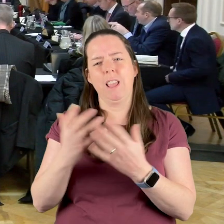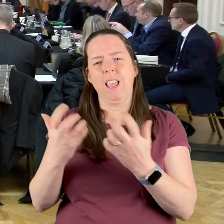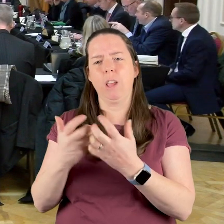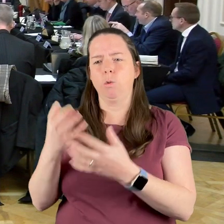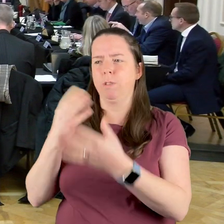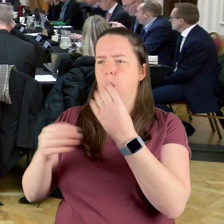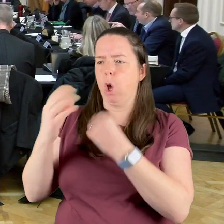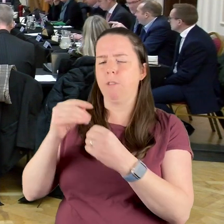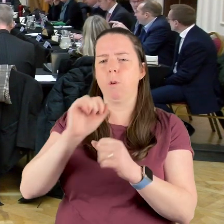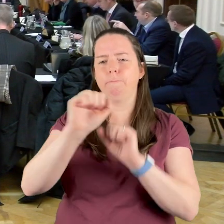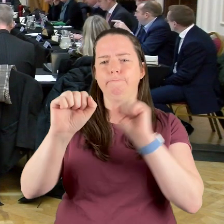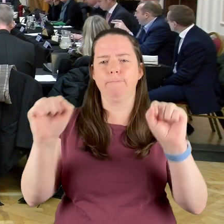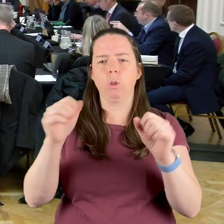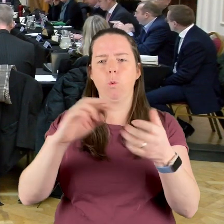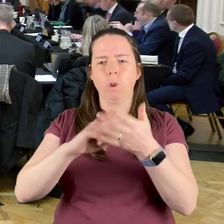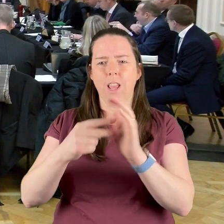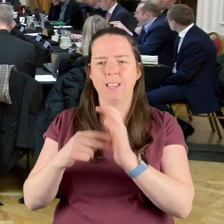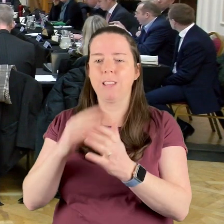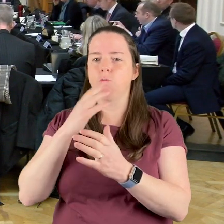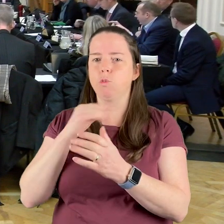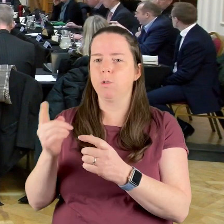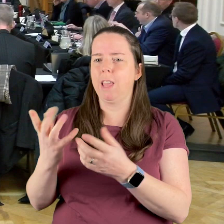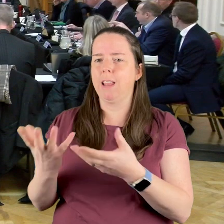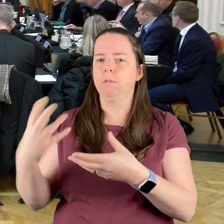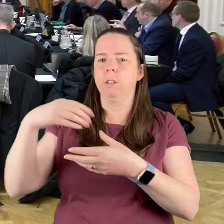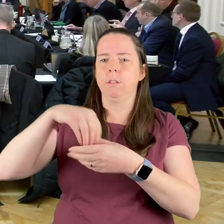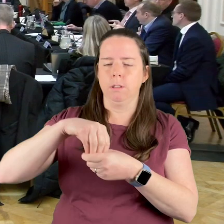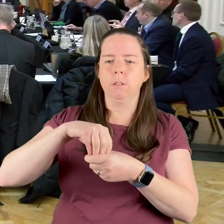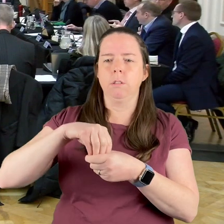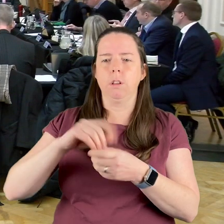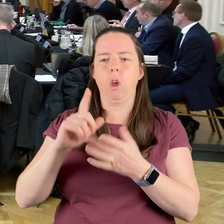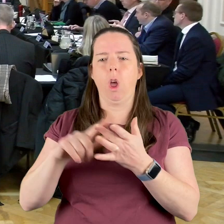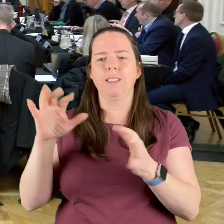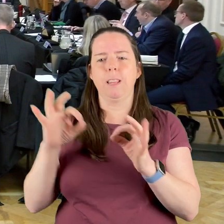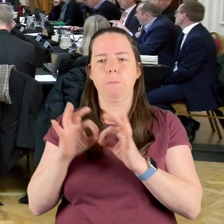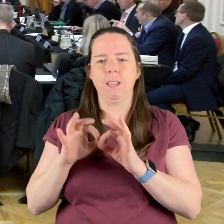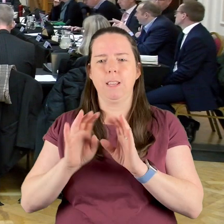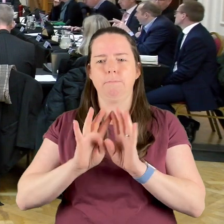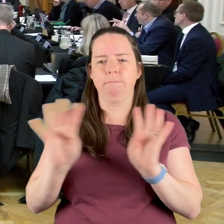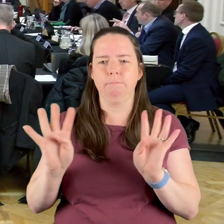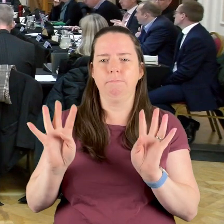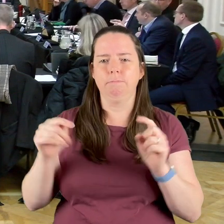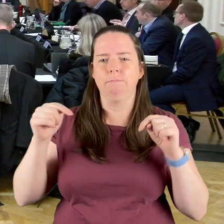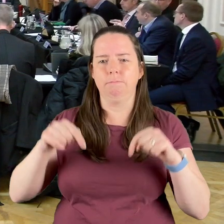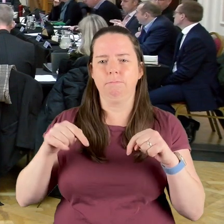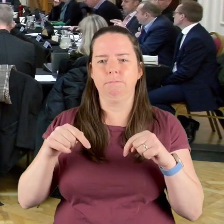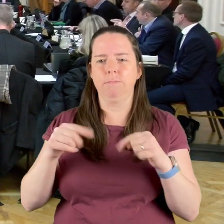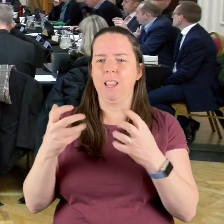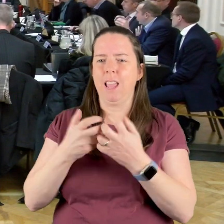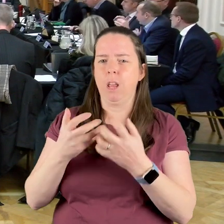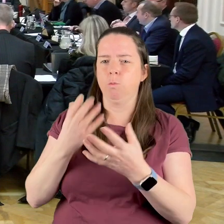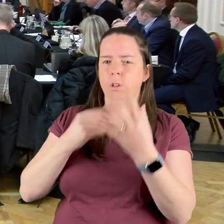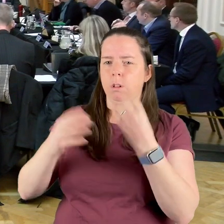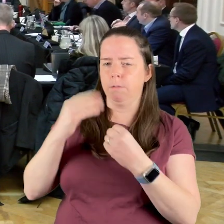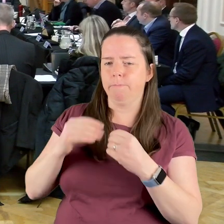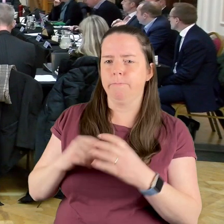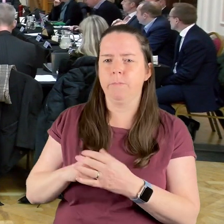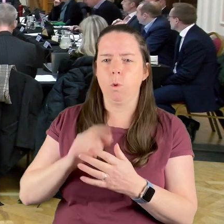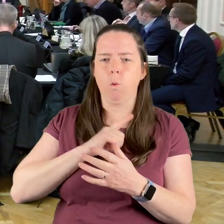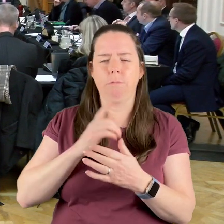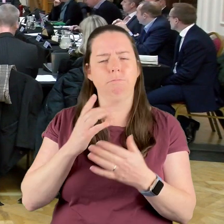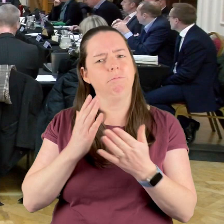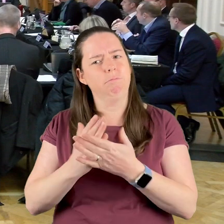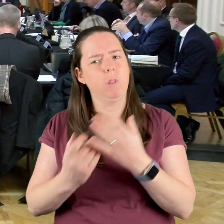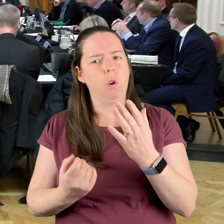question really is about how we then pick up that thematic learning from each organisation and use it to and draw that into our thinking